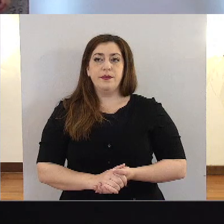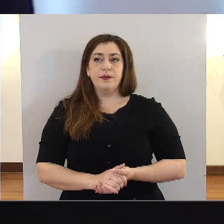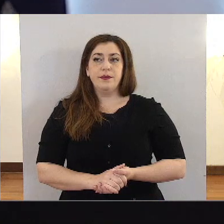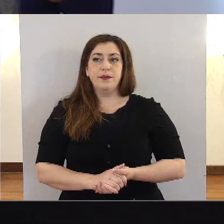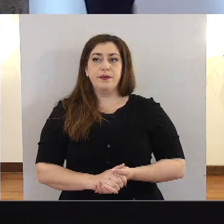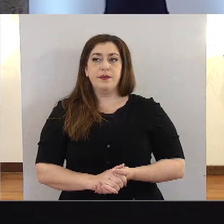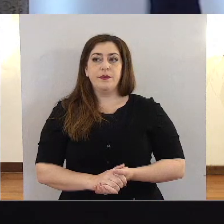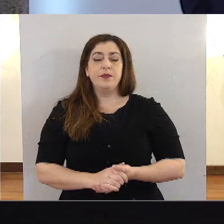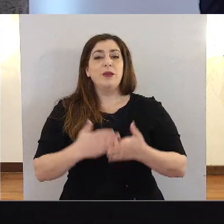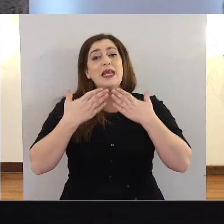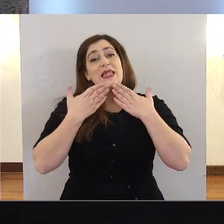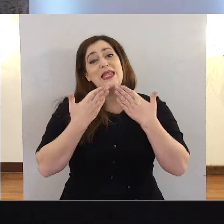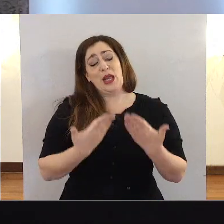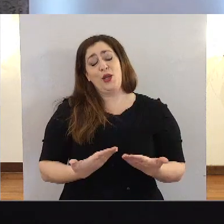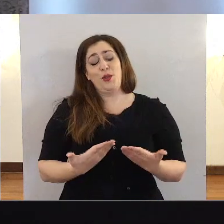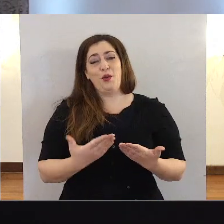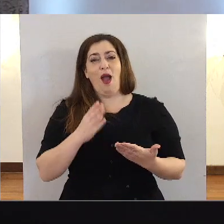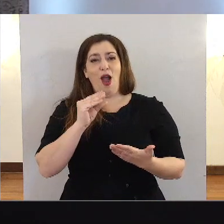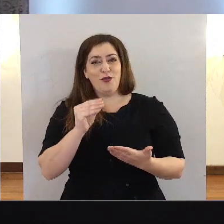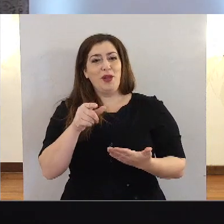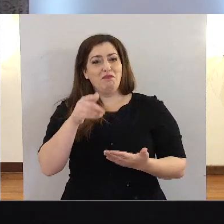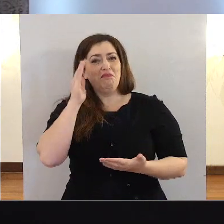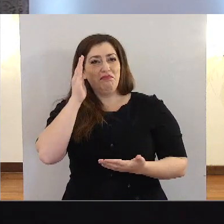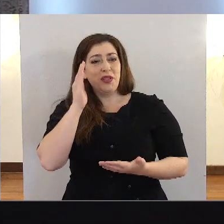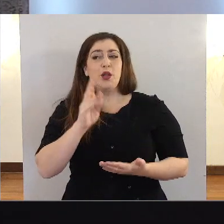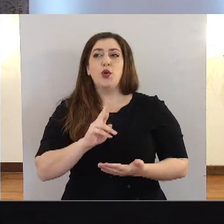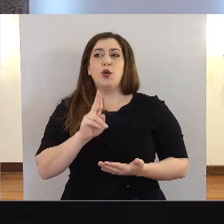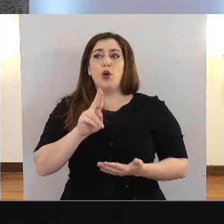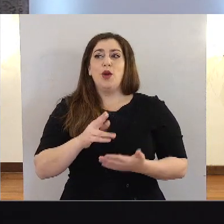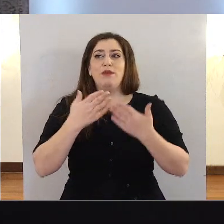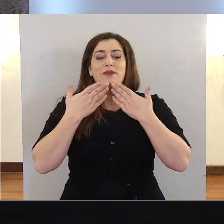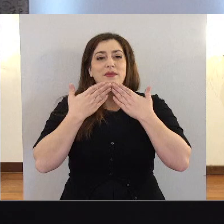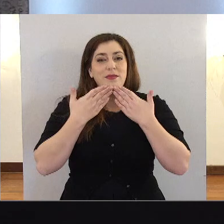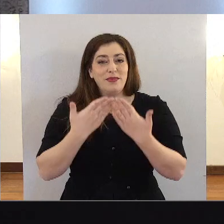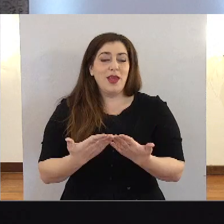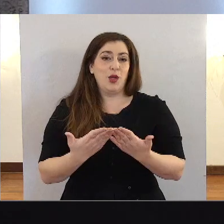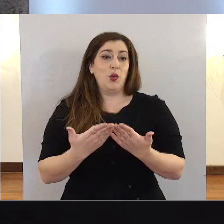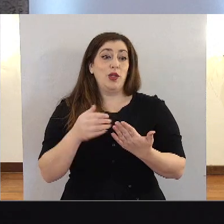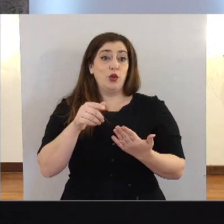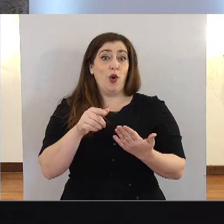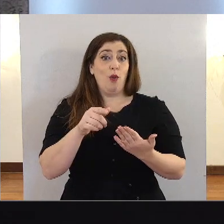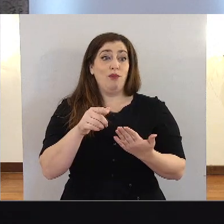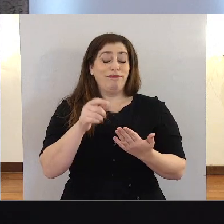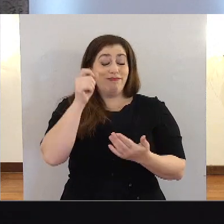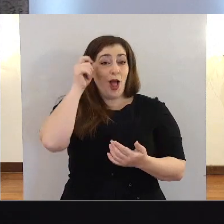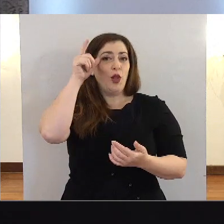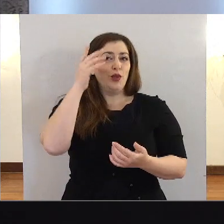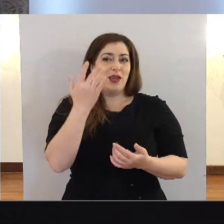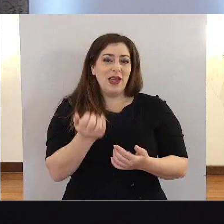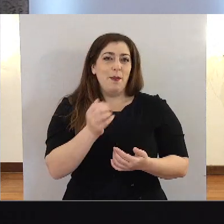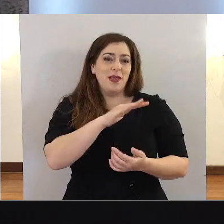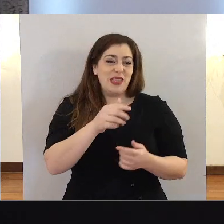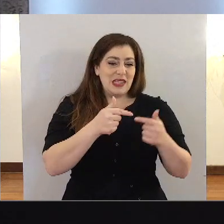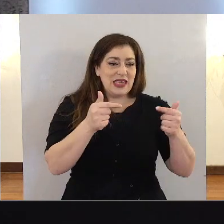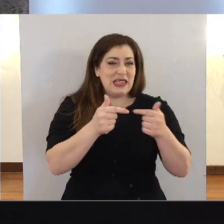Thank you so much, Mr. Camilleri, especially for thanking and recognizing the impeccable efforts of Gabby, Maronia, and Darren, such a small team,